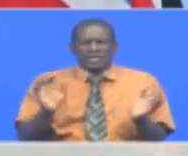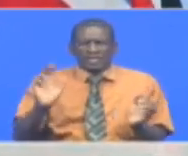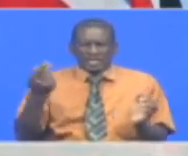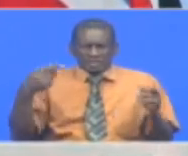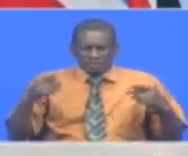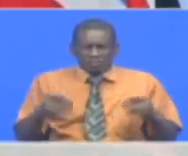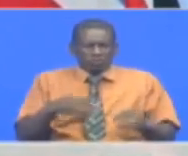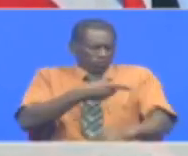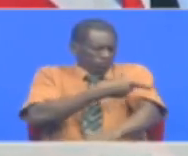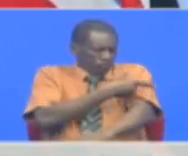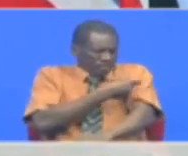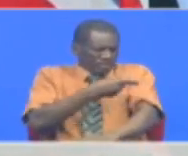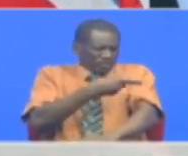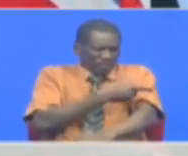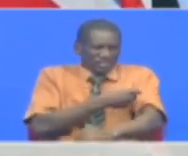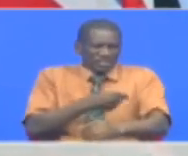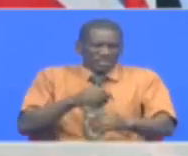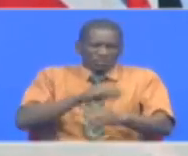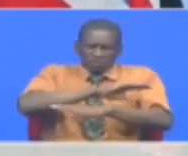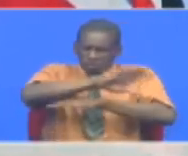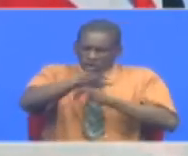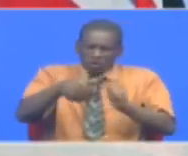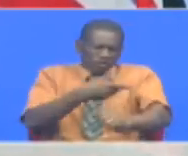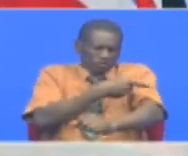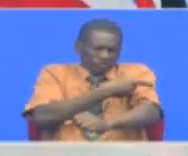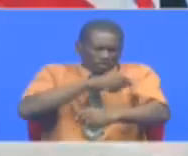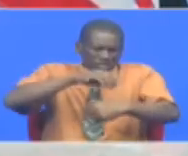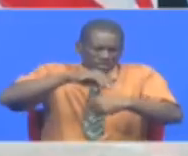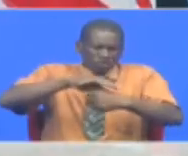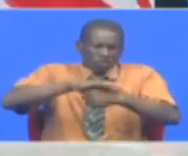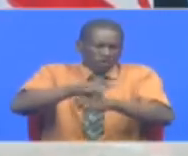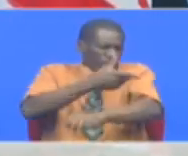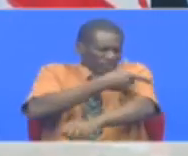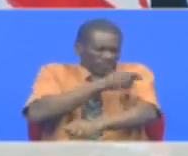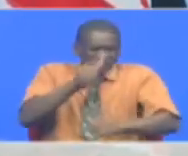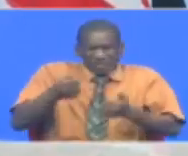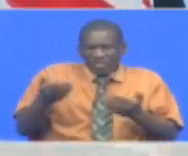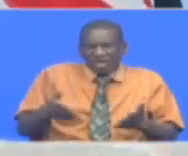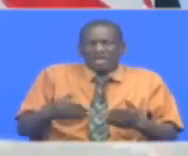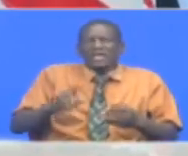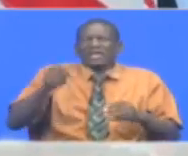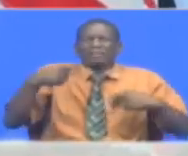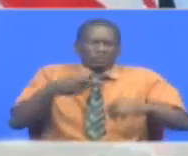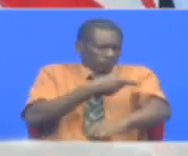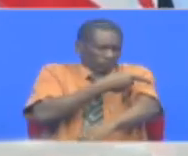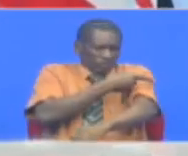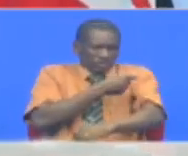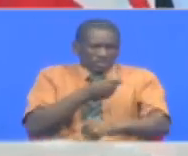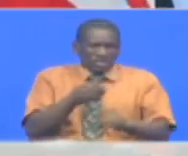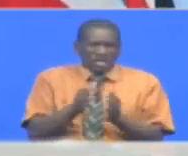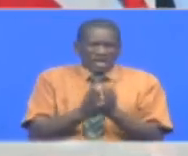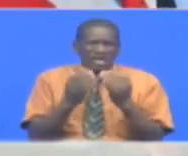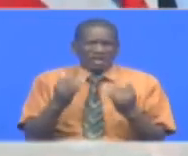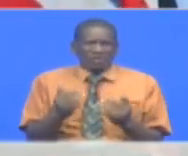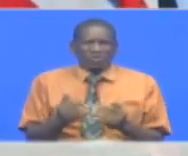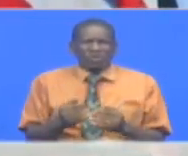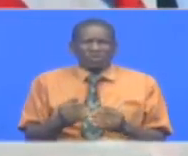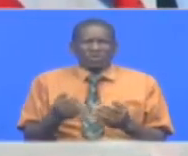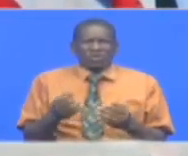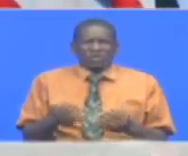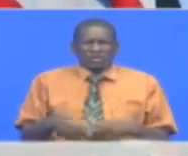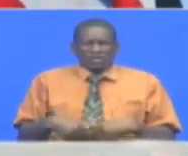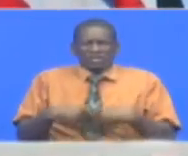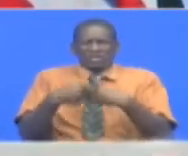vaccinated with any and all vaccines that are available. It's important to note that this vaccine donation is in